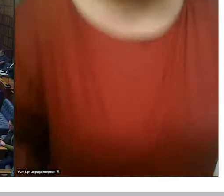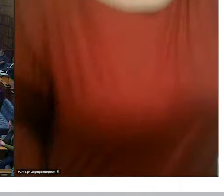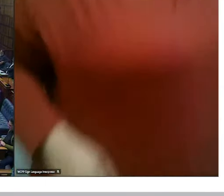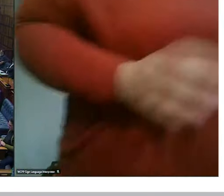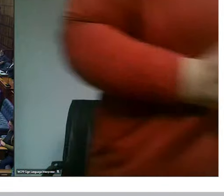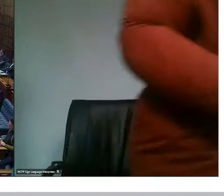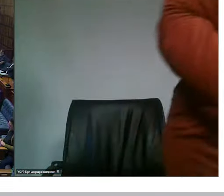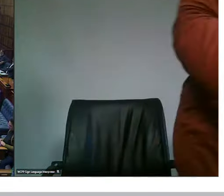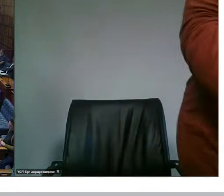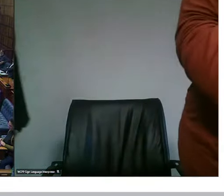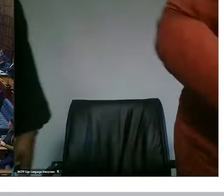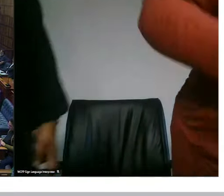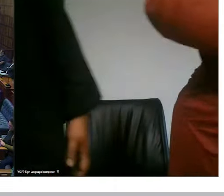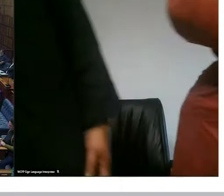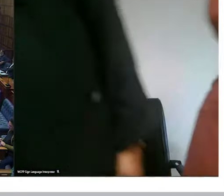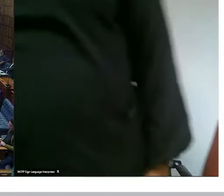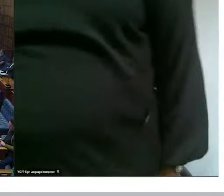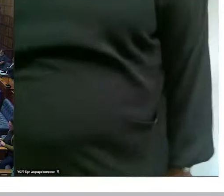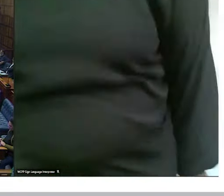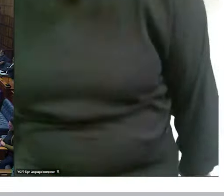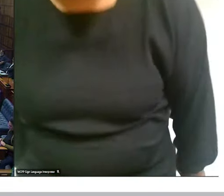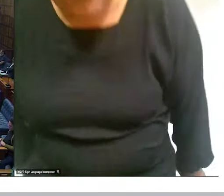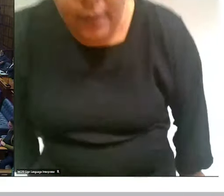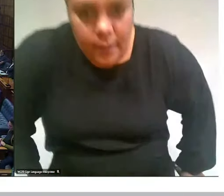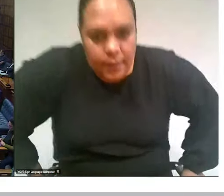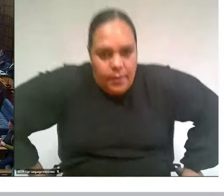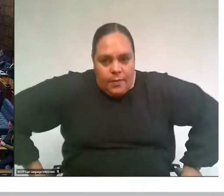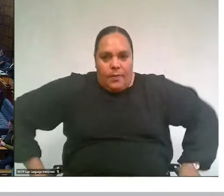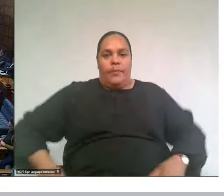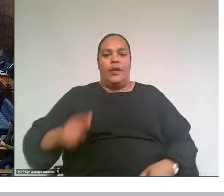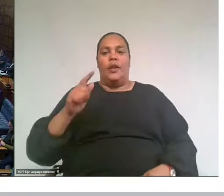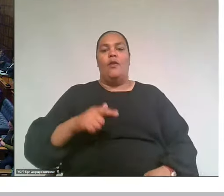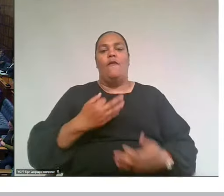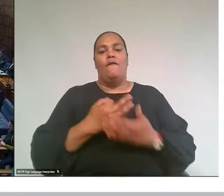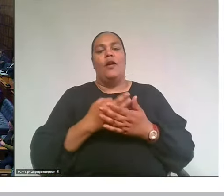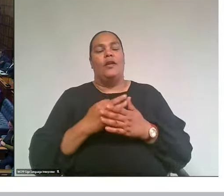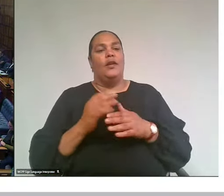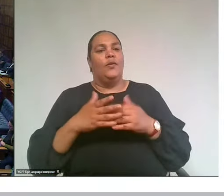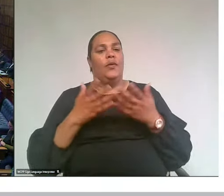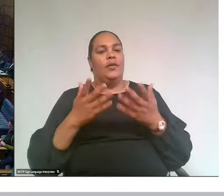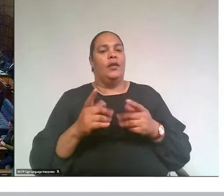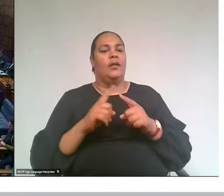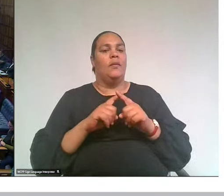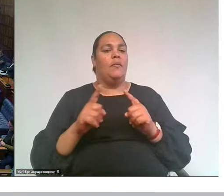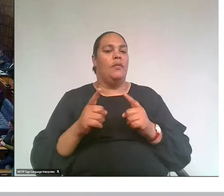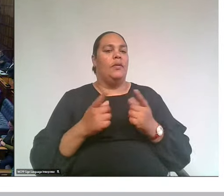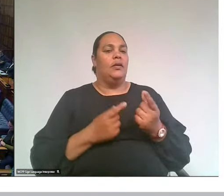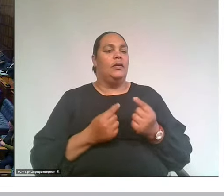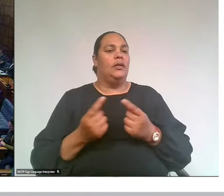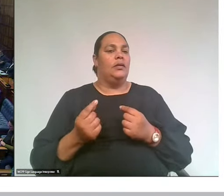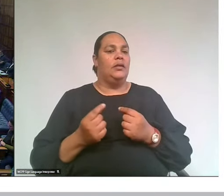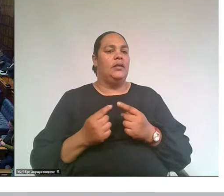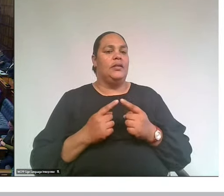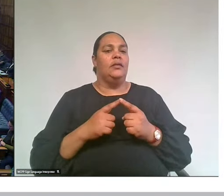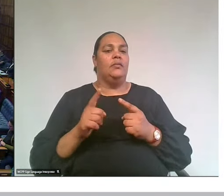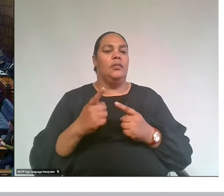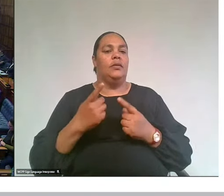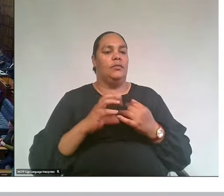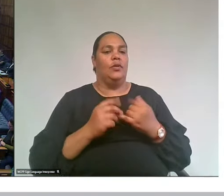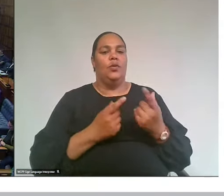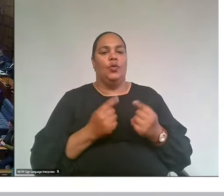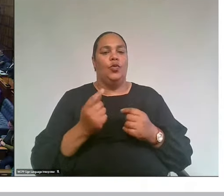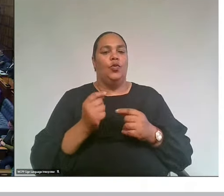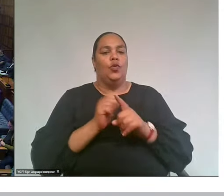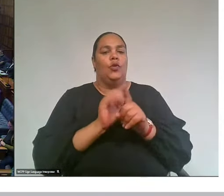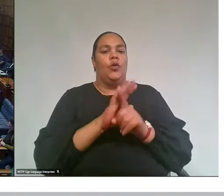smme Forum to get that information in terms of load funding and incentives with DTI second one is the is trying to obviously exploiting